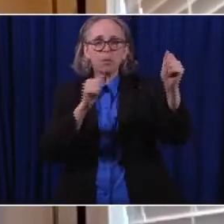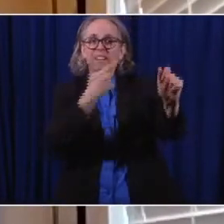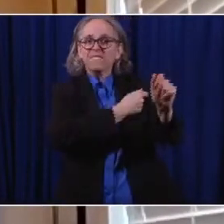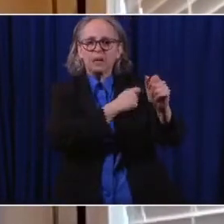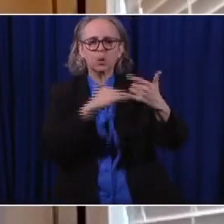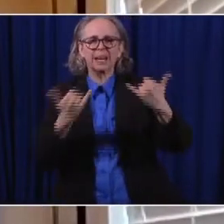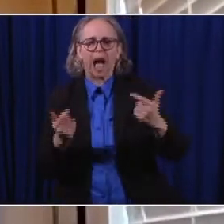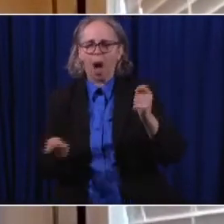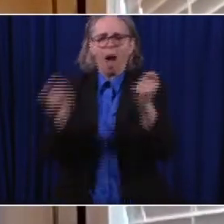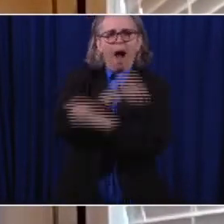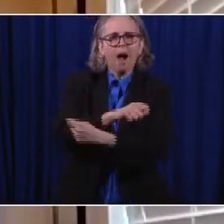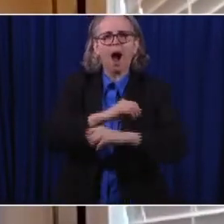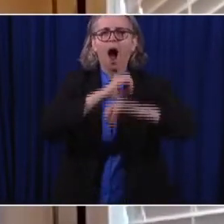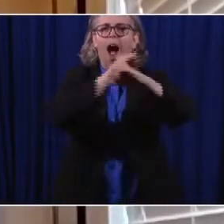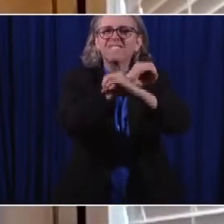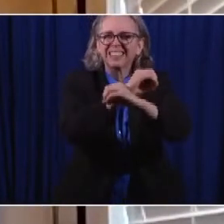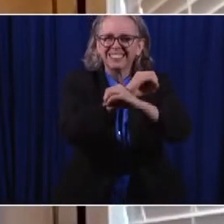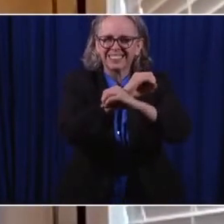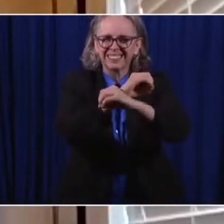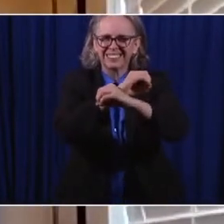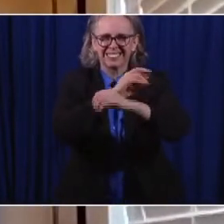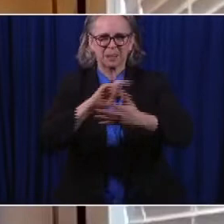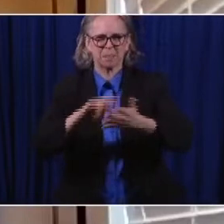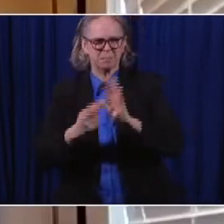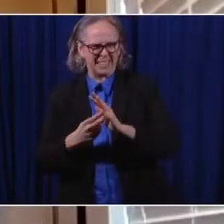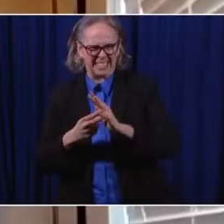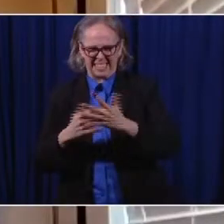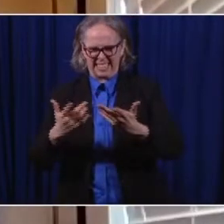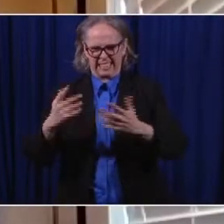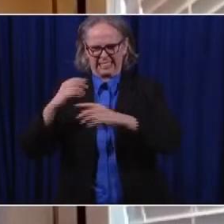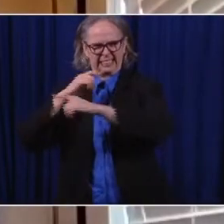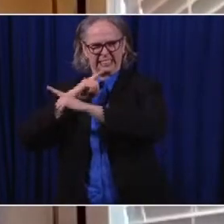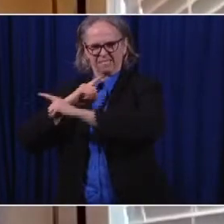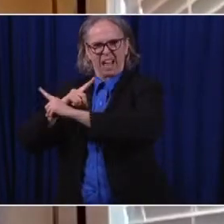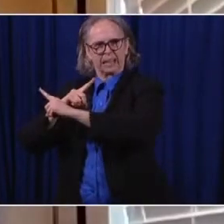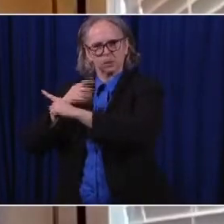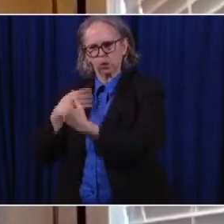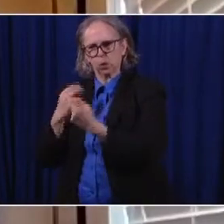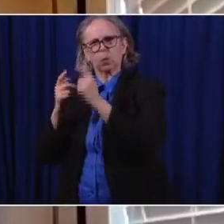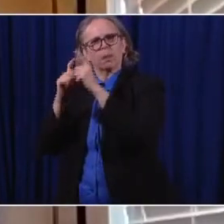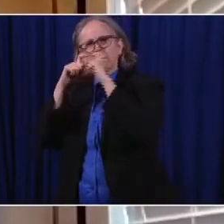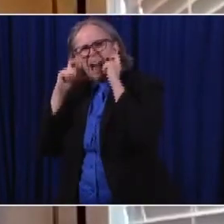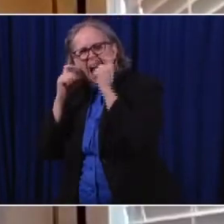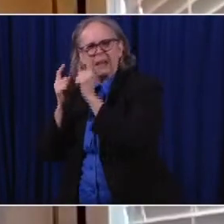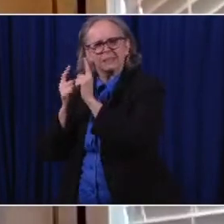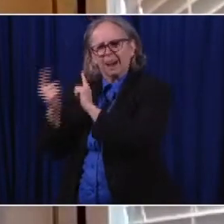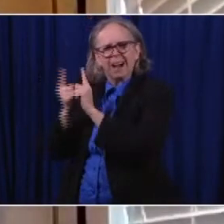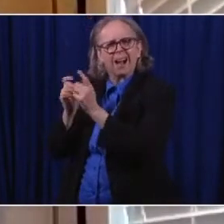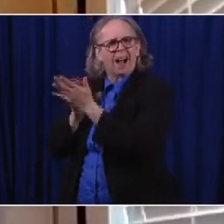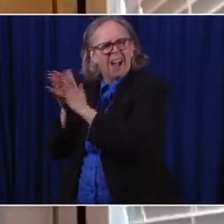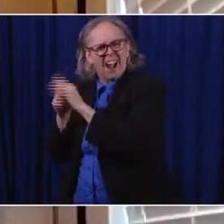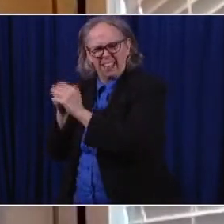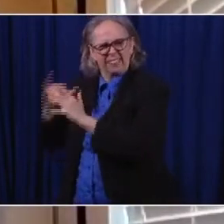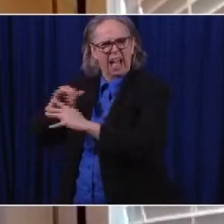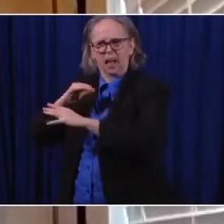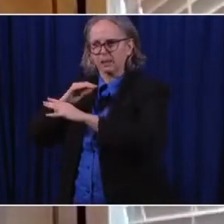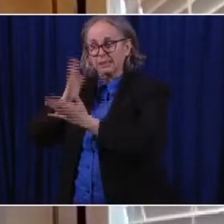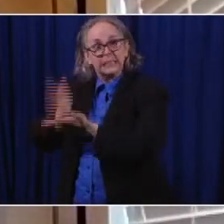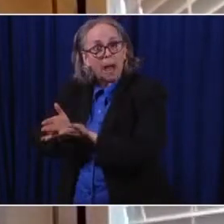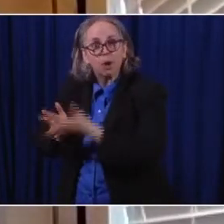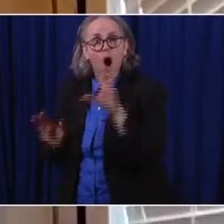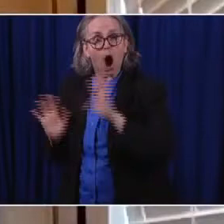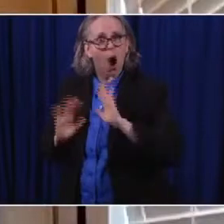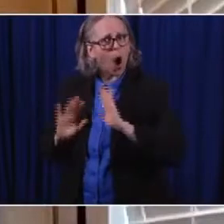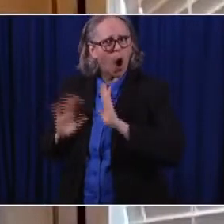masks, keeping our distance, if we want to win this game, because you're absolutely right. It's going to take a while before